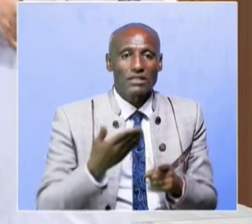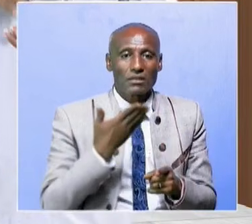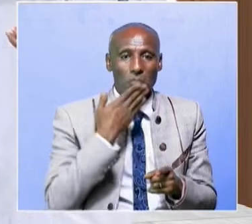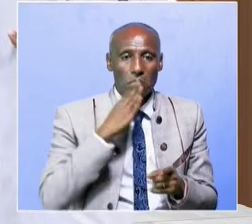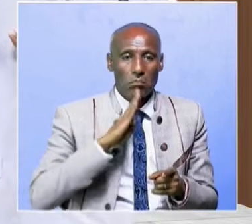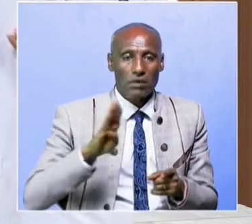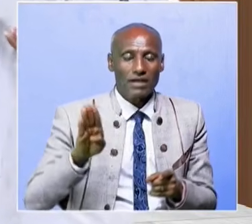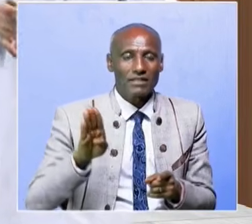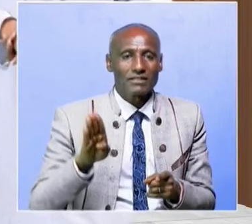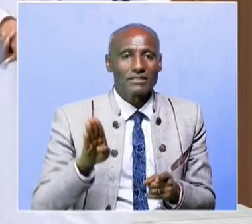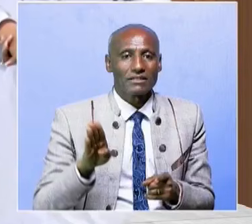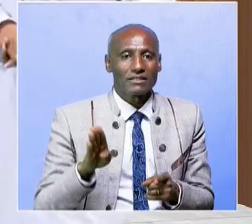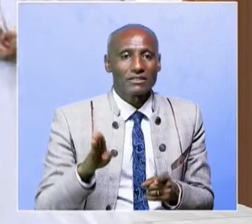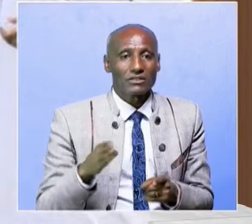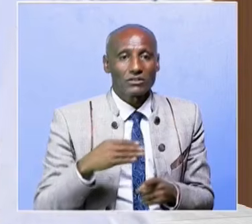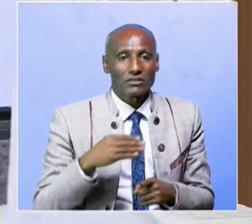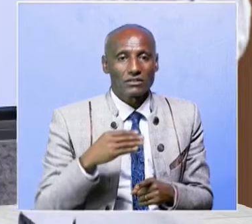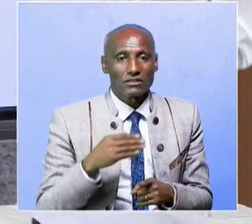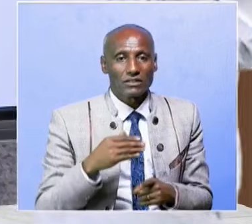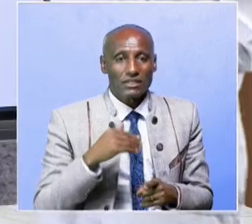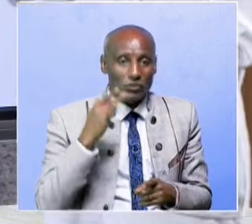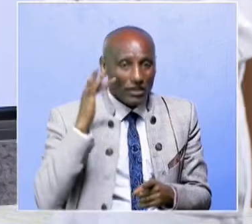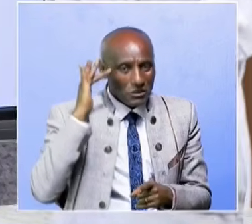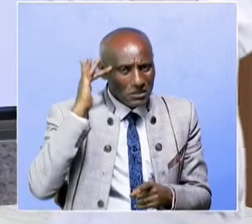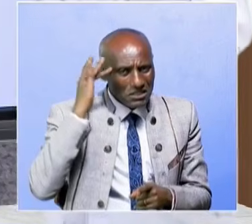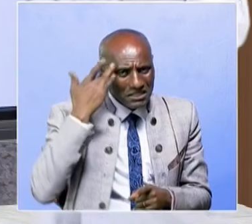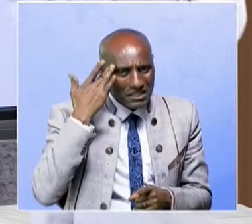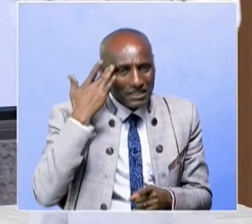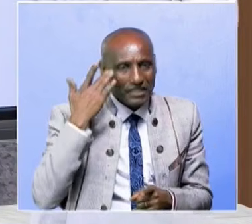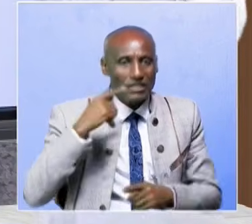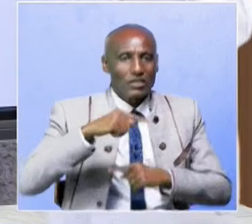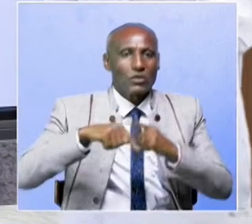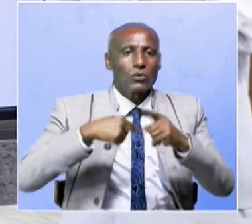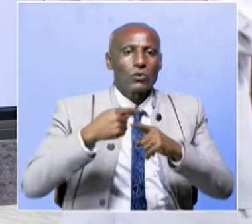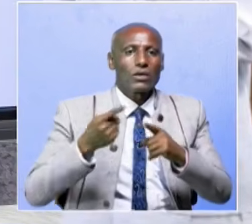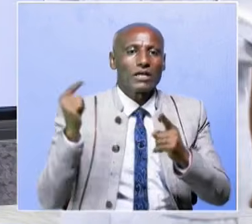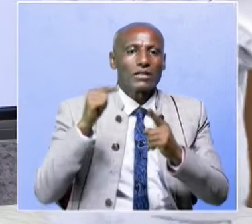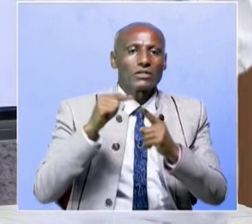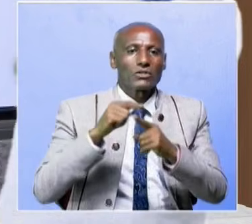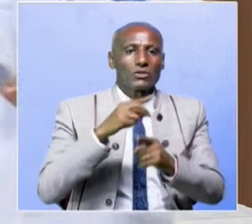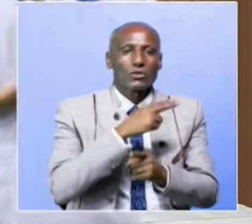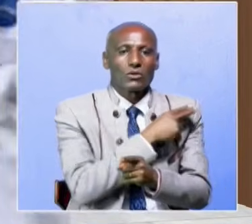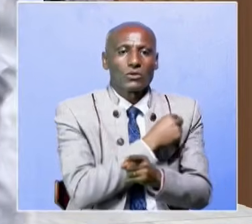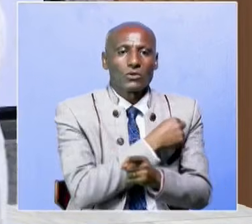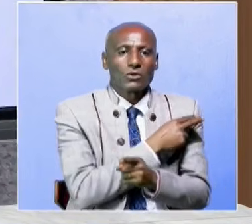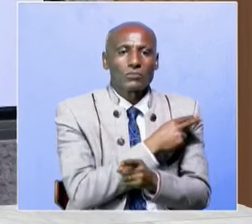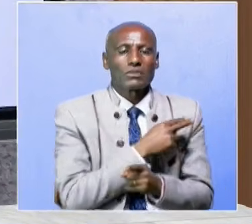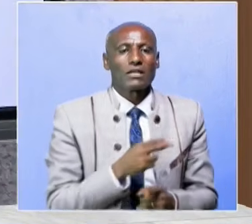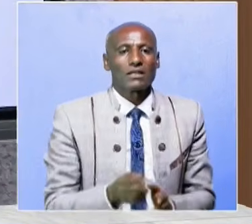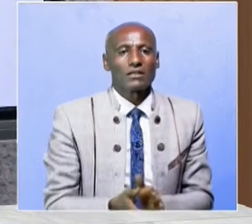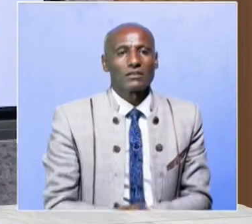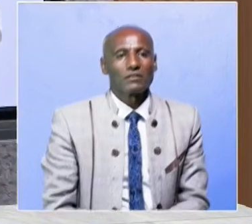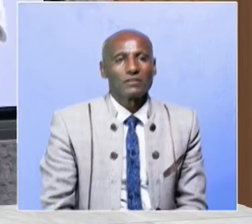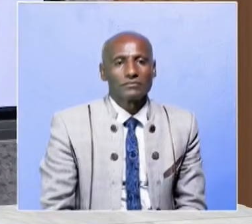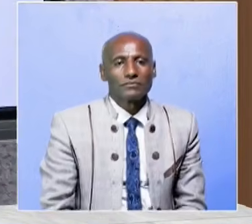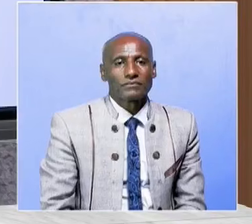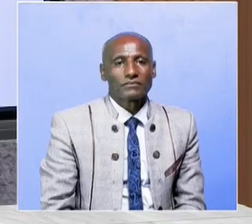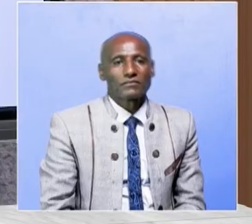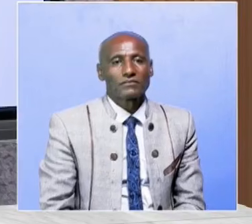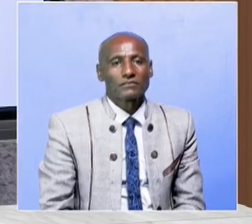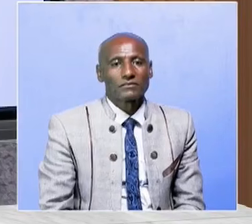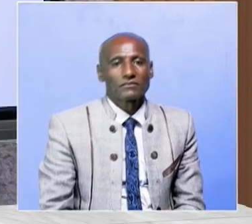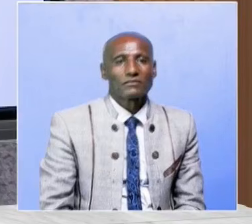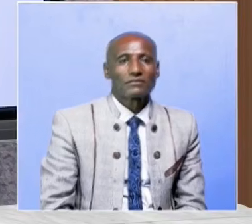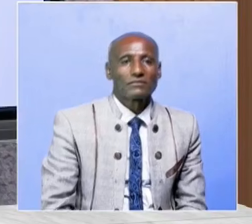and have gone to the hospital. So contaminate is the act of something going bad.